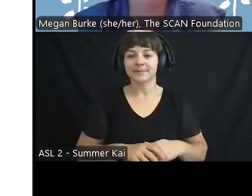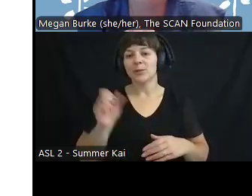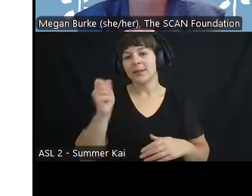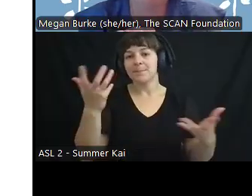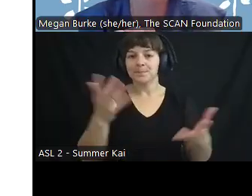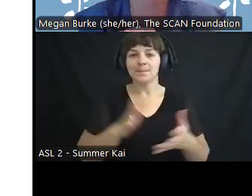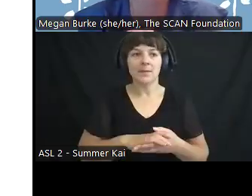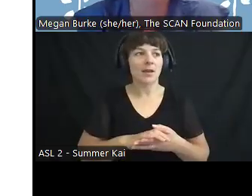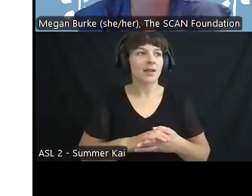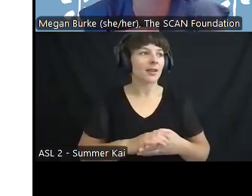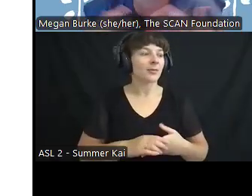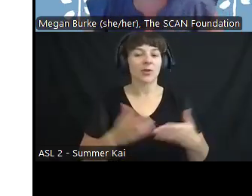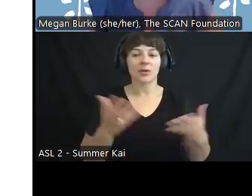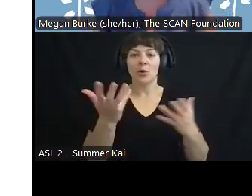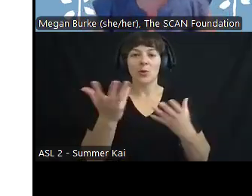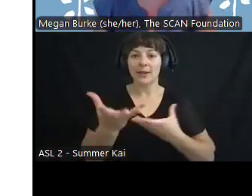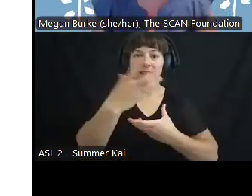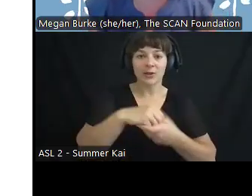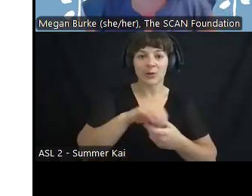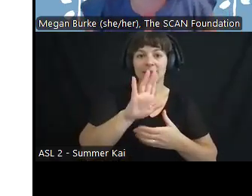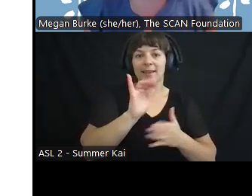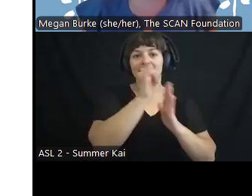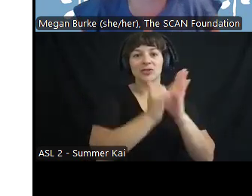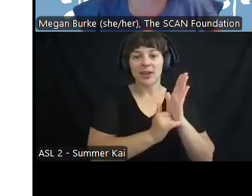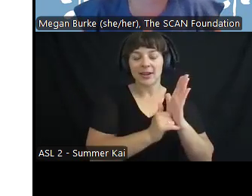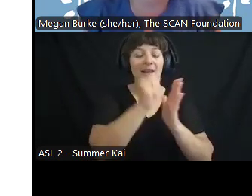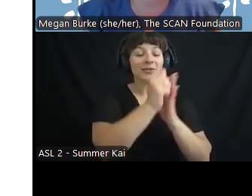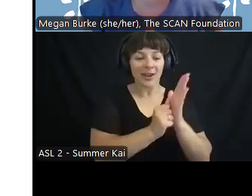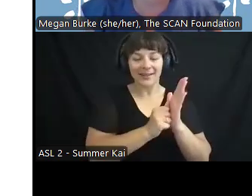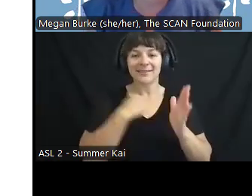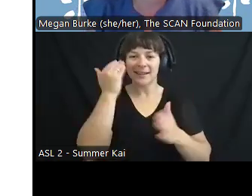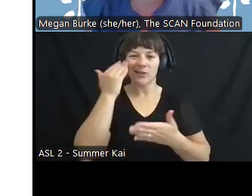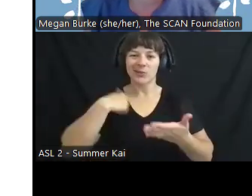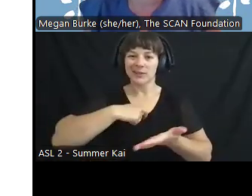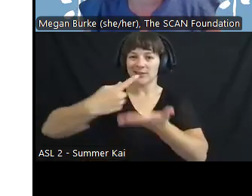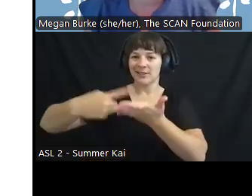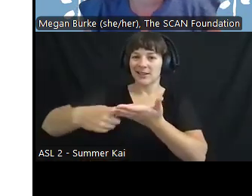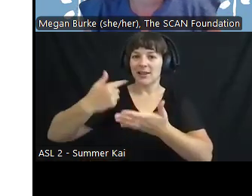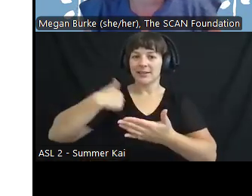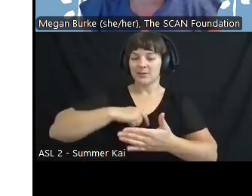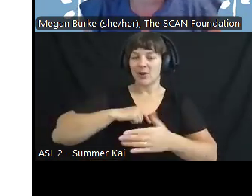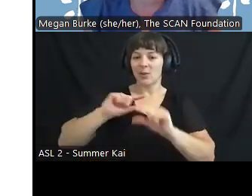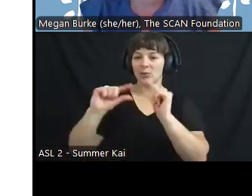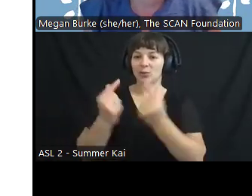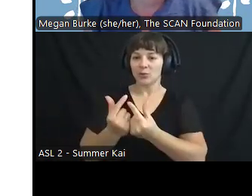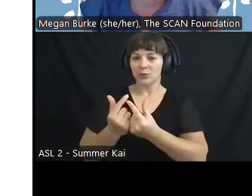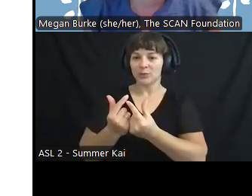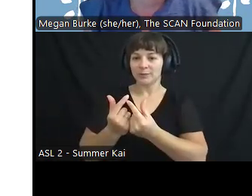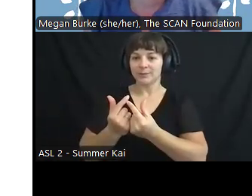So kind of like, what is on those agendas and what does it mean? I know when we talked as a group too, it was kind of like,